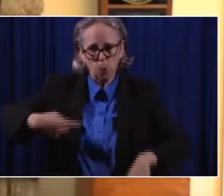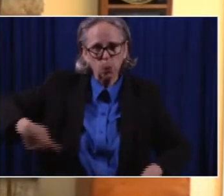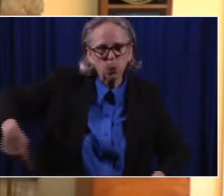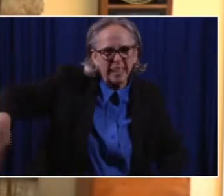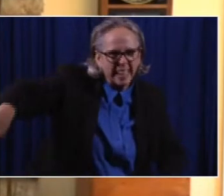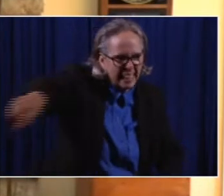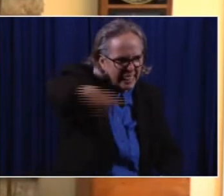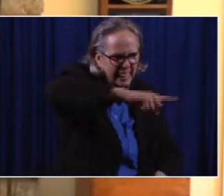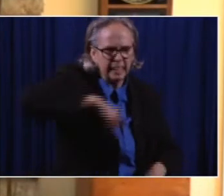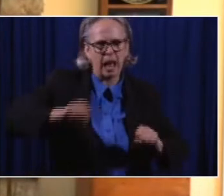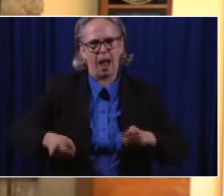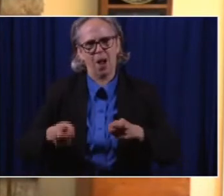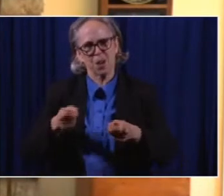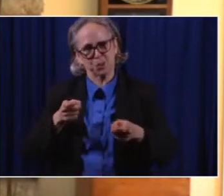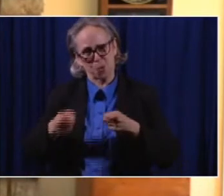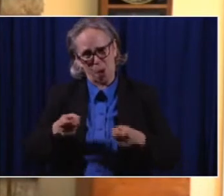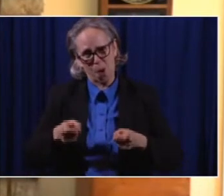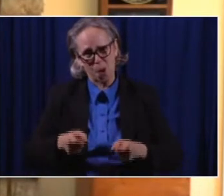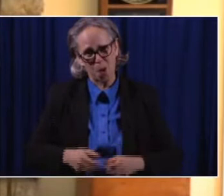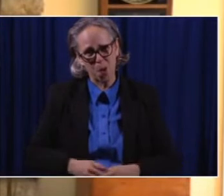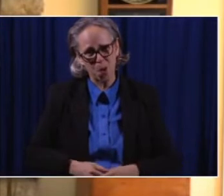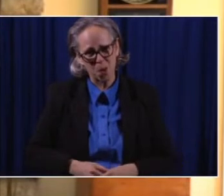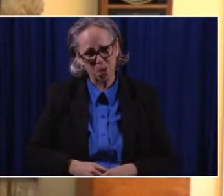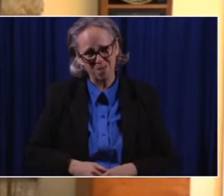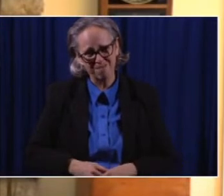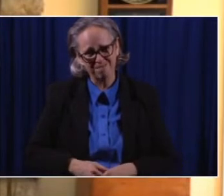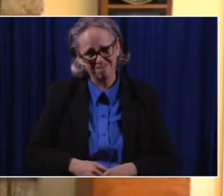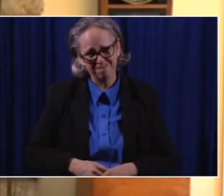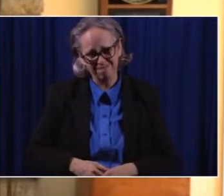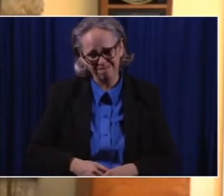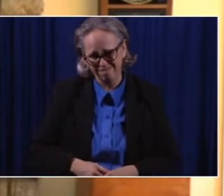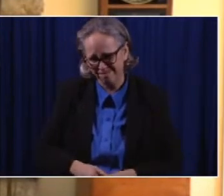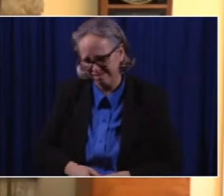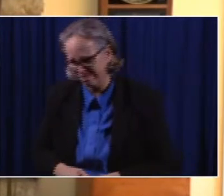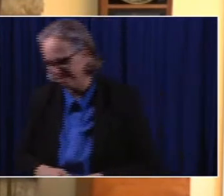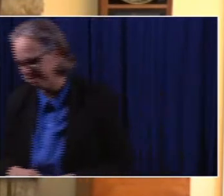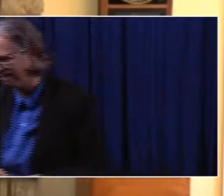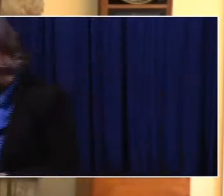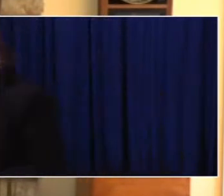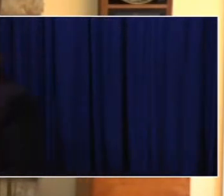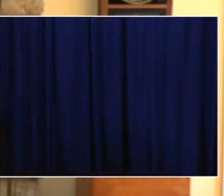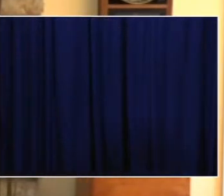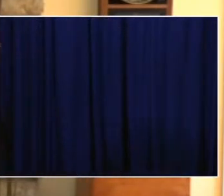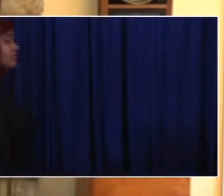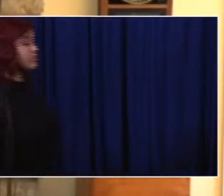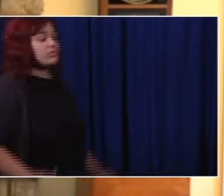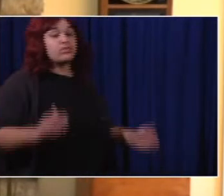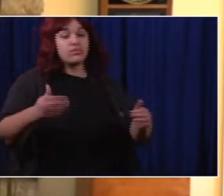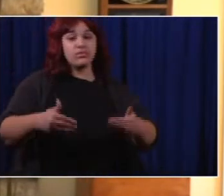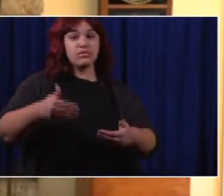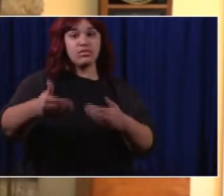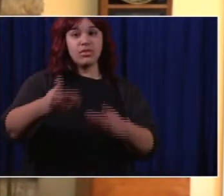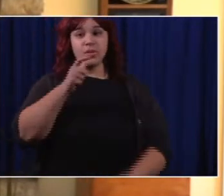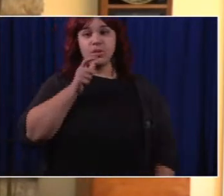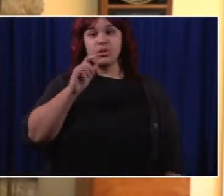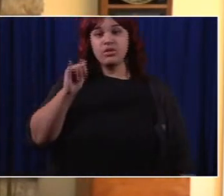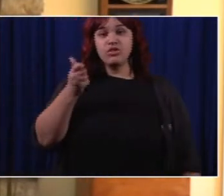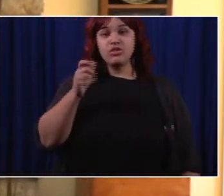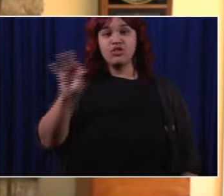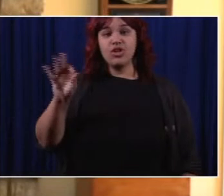does. Next question is from Jeff Reddick at WSYX in Columbus.